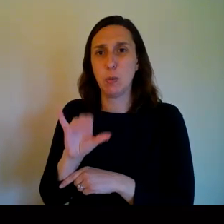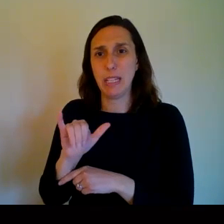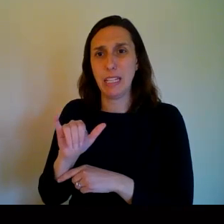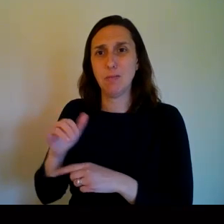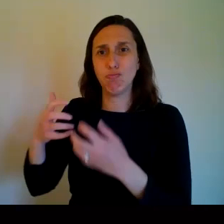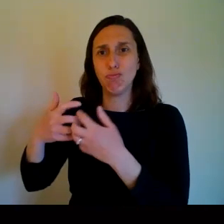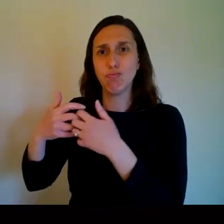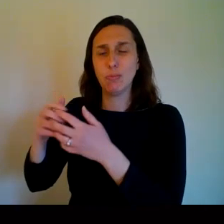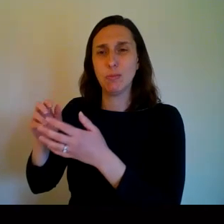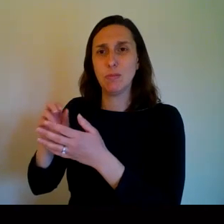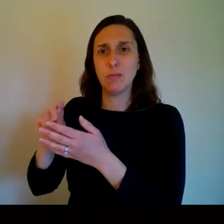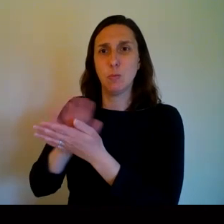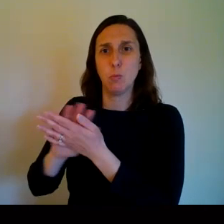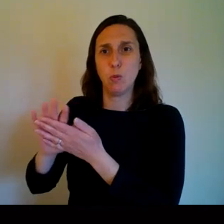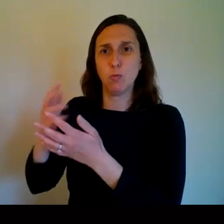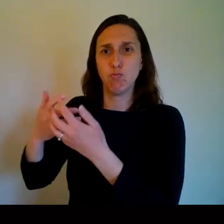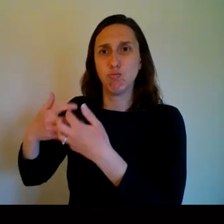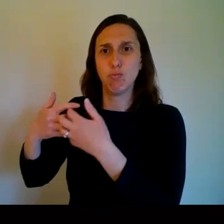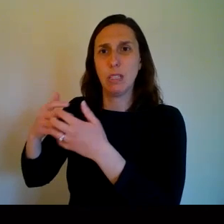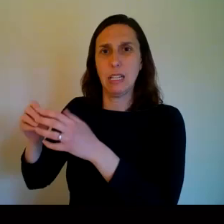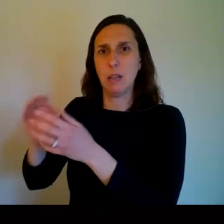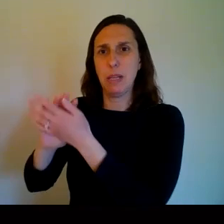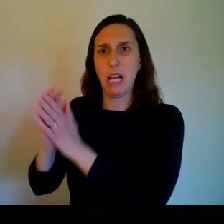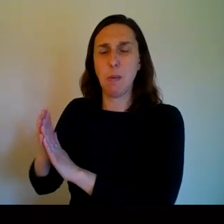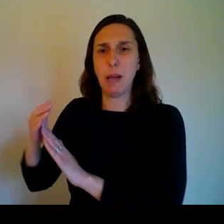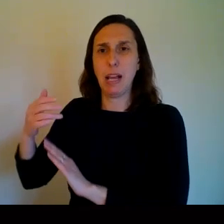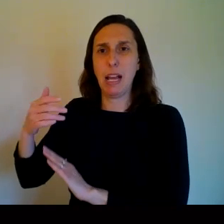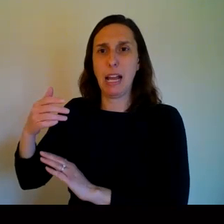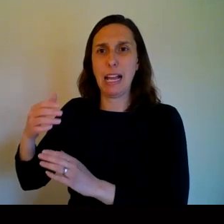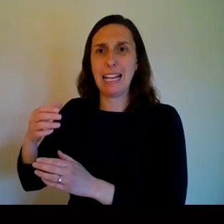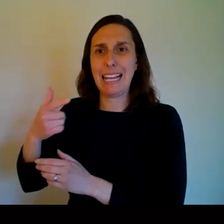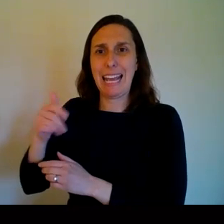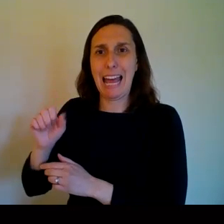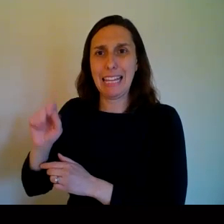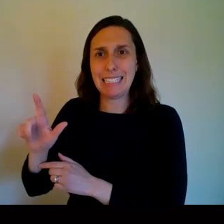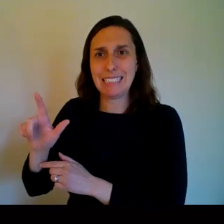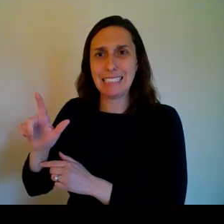and turn them into gallons of gasoline.